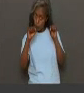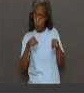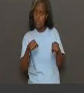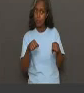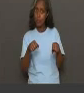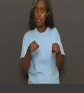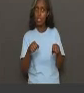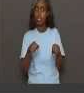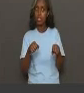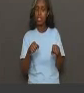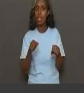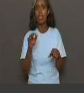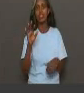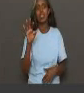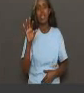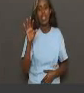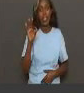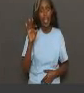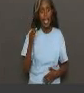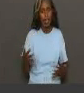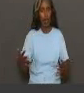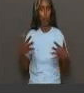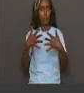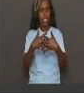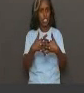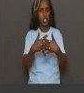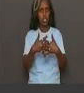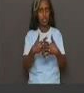possibility of 9 combinations.